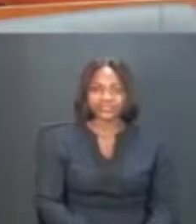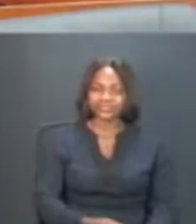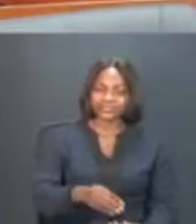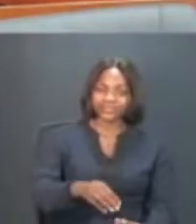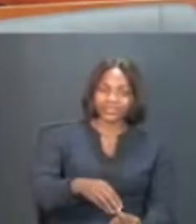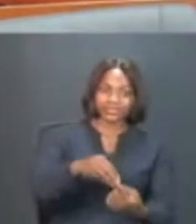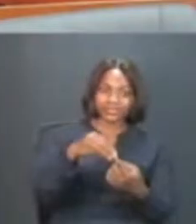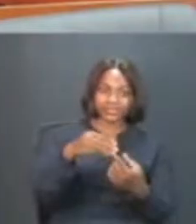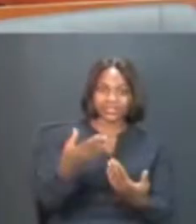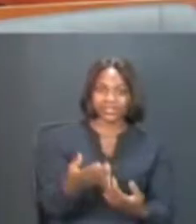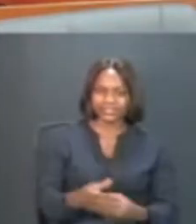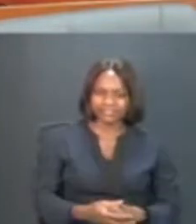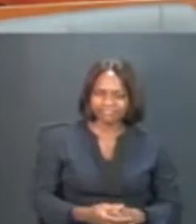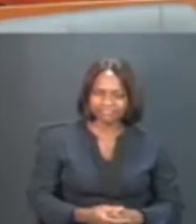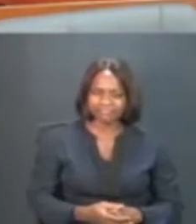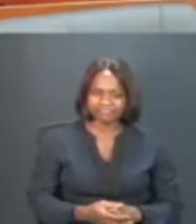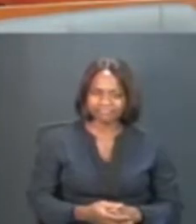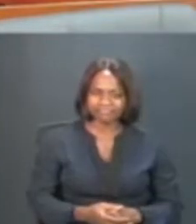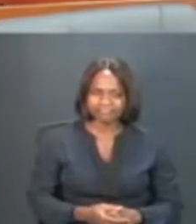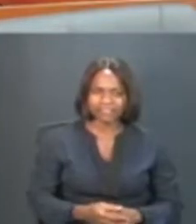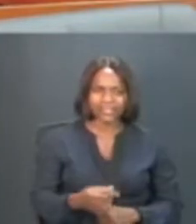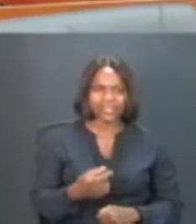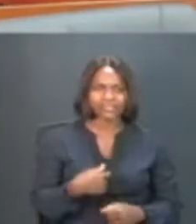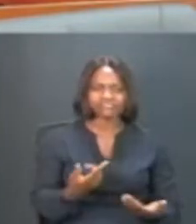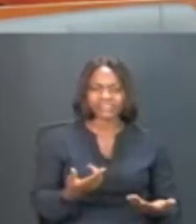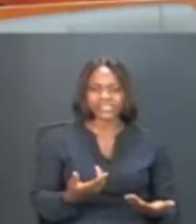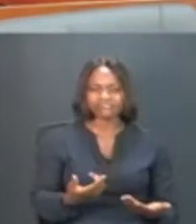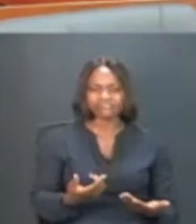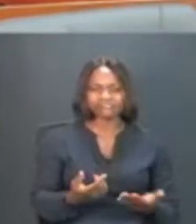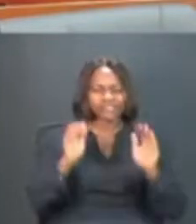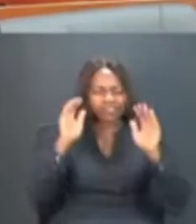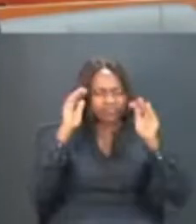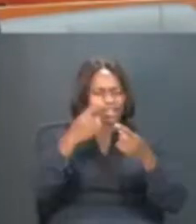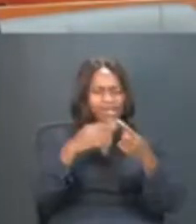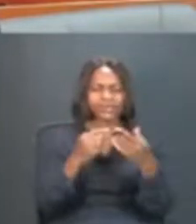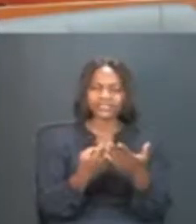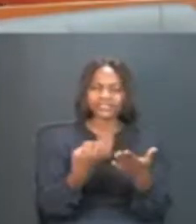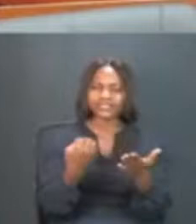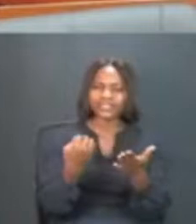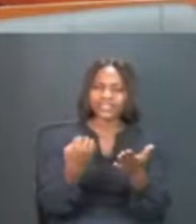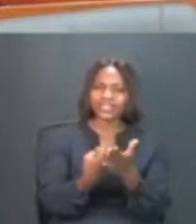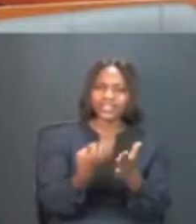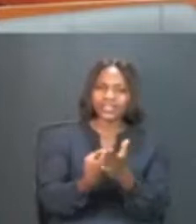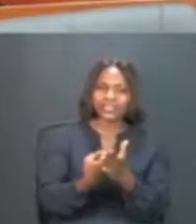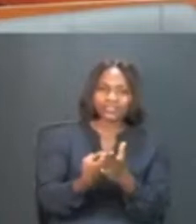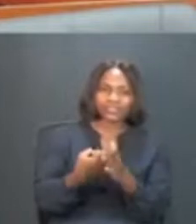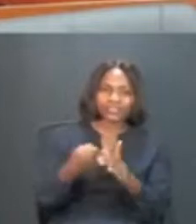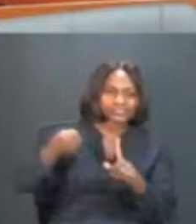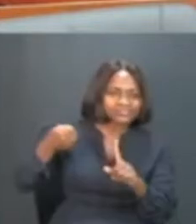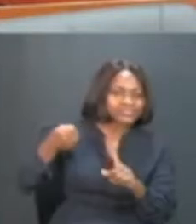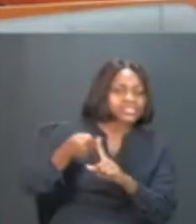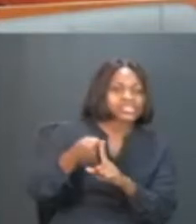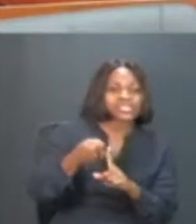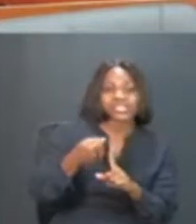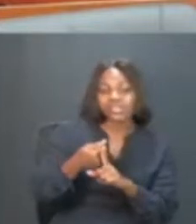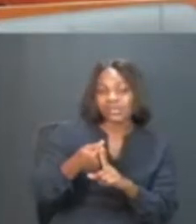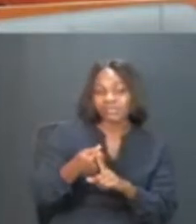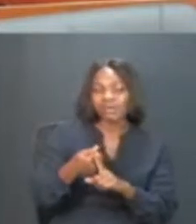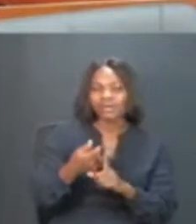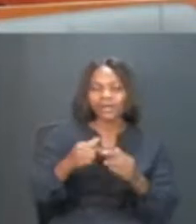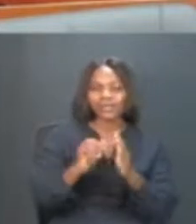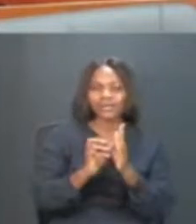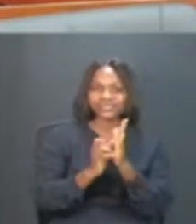Particularly, I'm interested in the economic impact of cancers. And the impact is